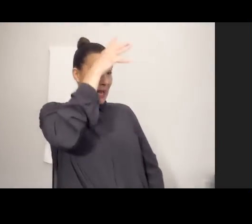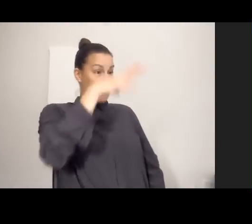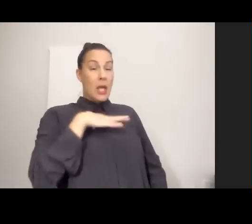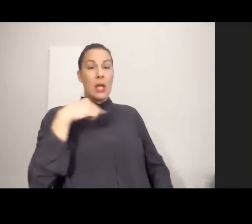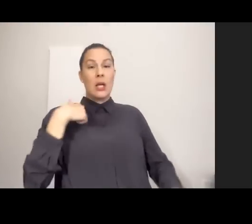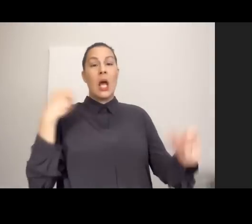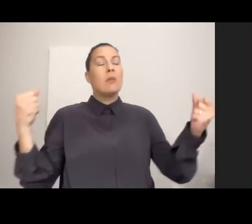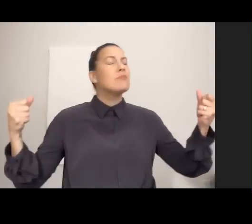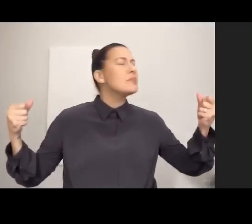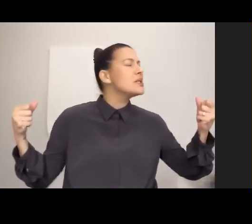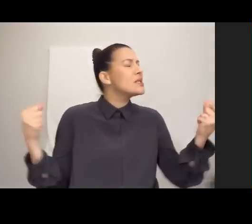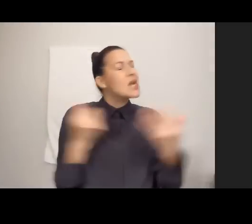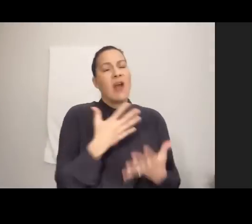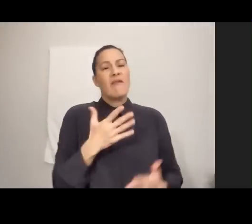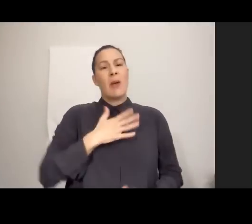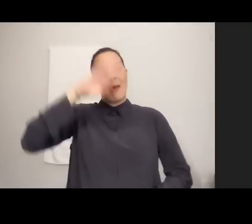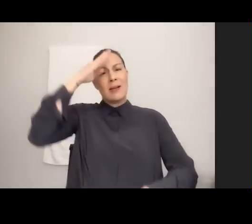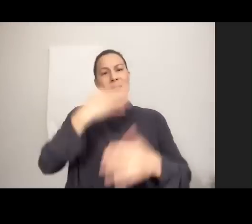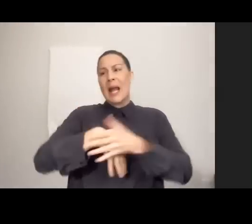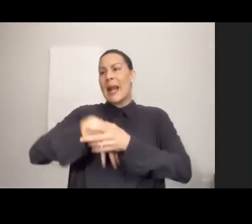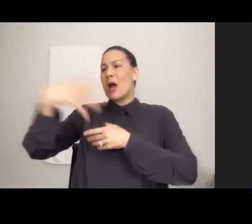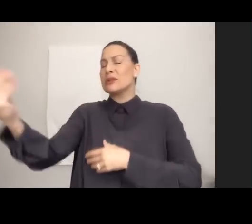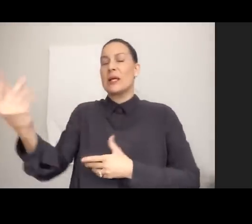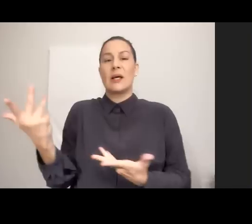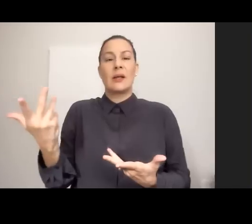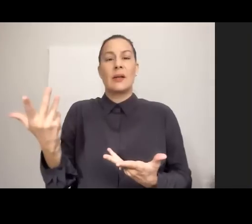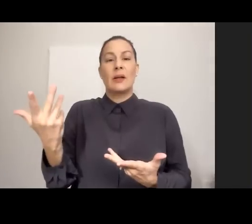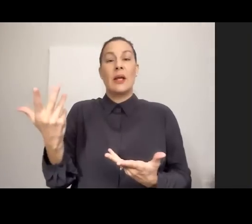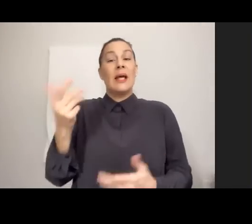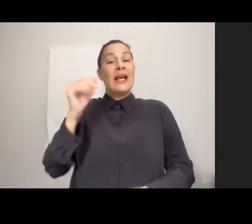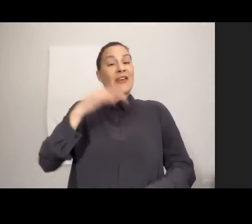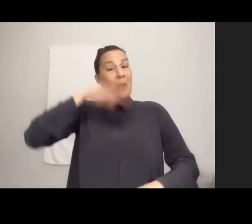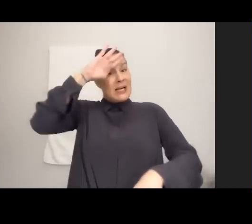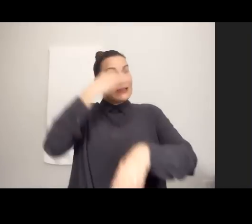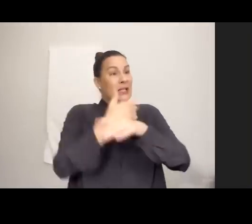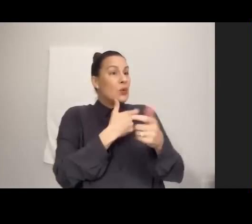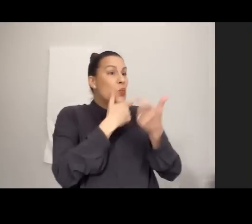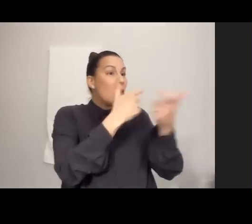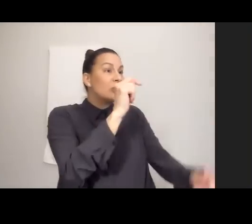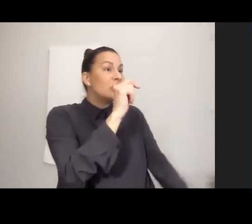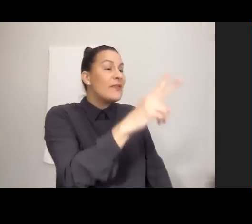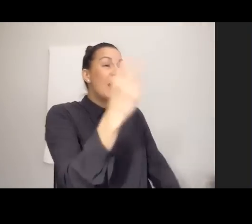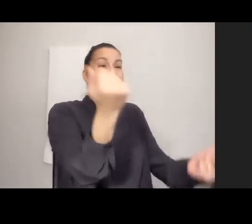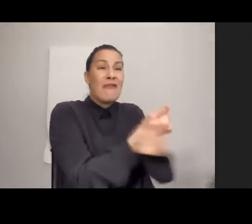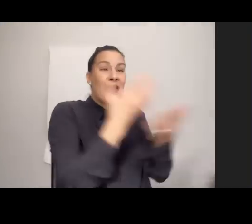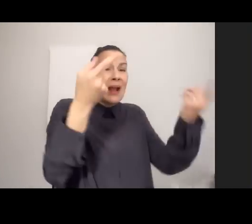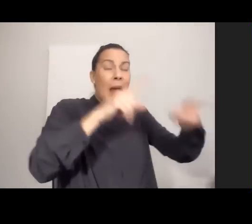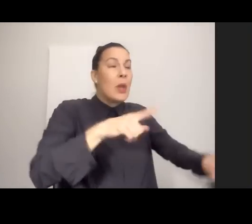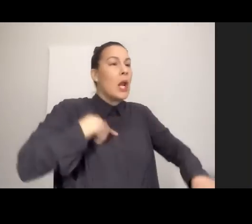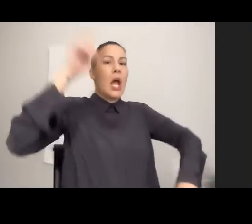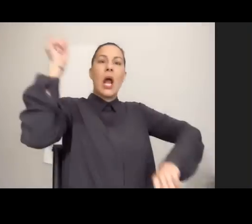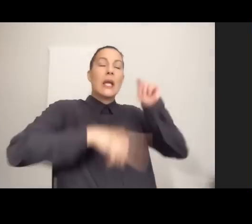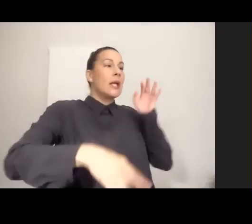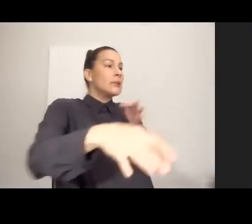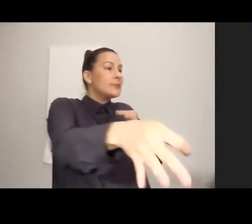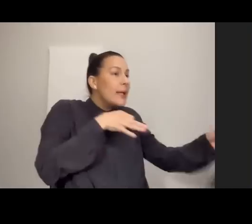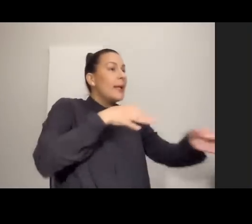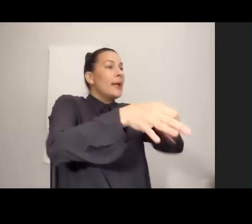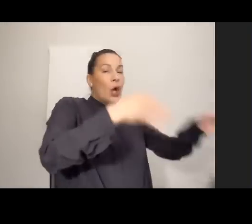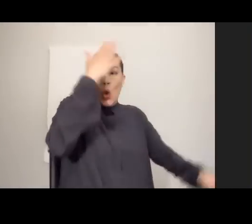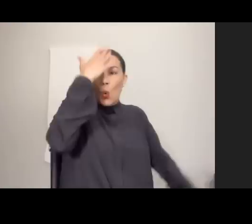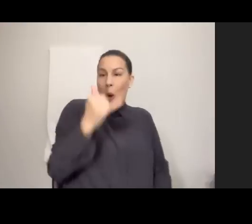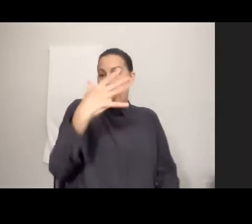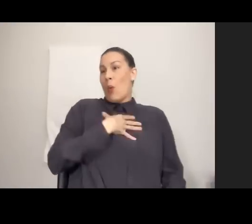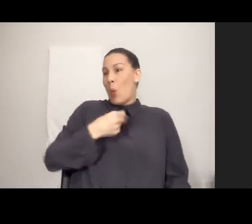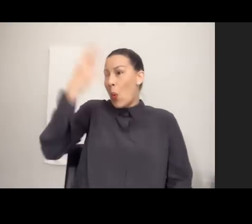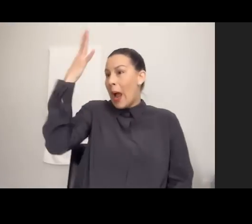I'm terrified to let my son see TV because of everything that's going on. I can't explain to him why a white man killed a Black